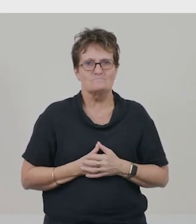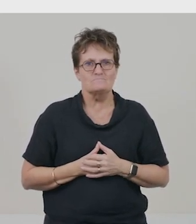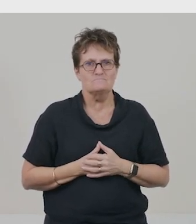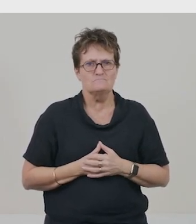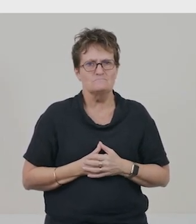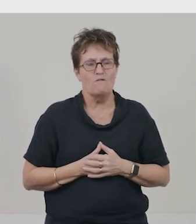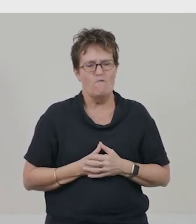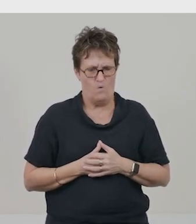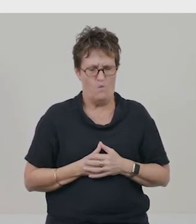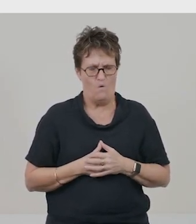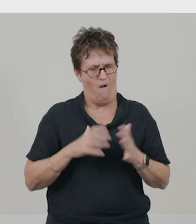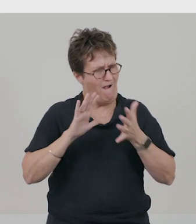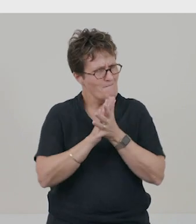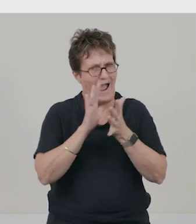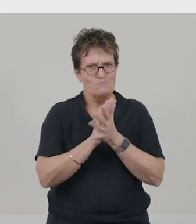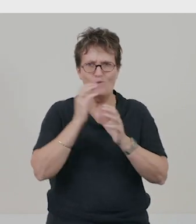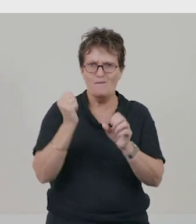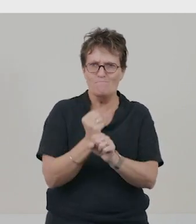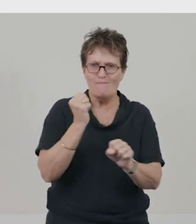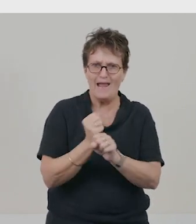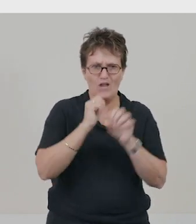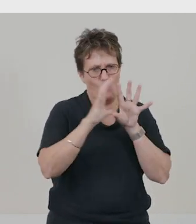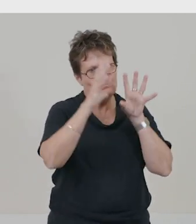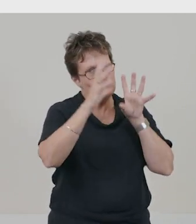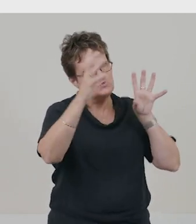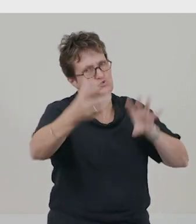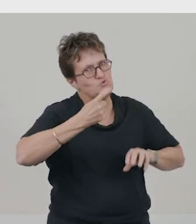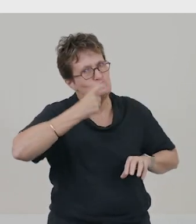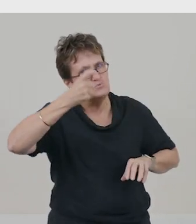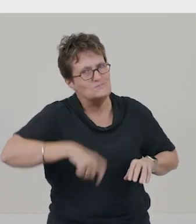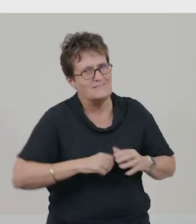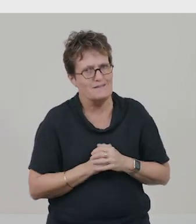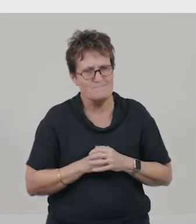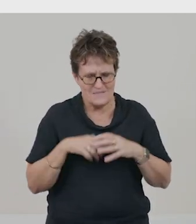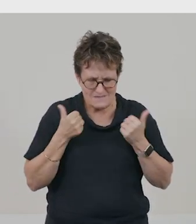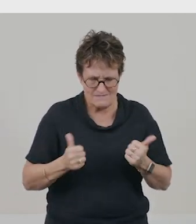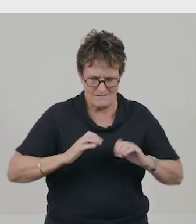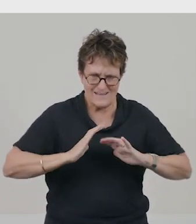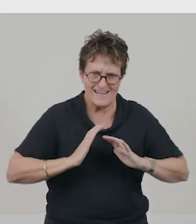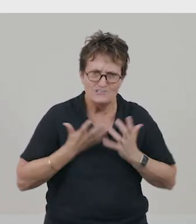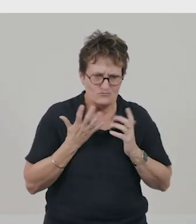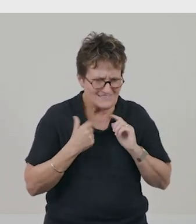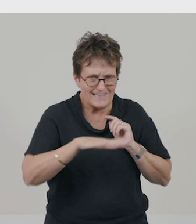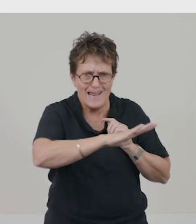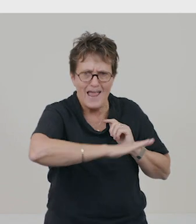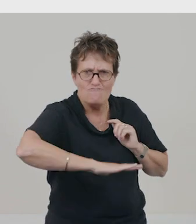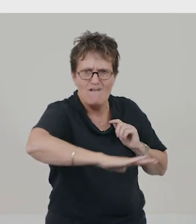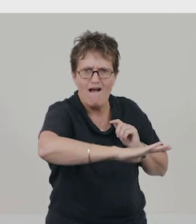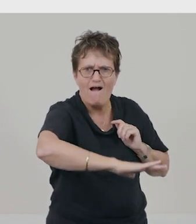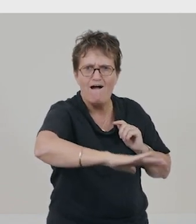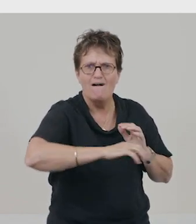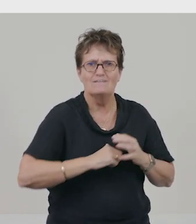"I'm glad we're making a bush museum," said Rosie. "This is such an interesting spot."